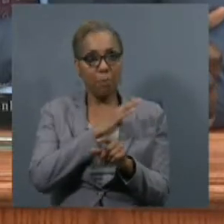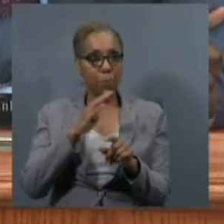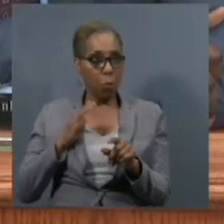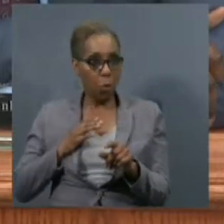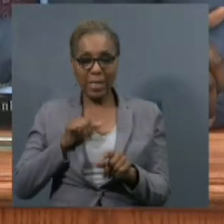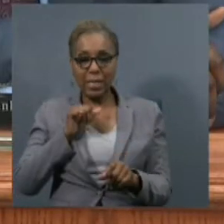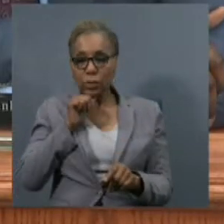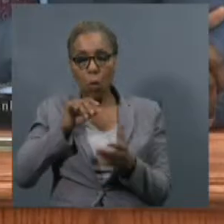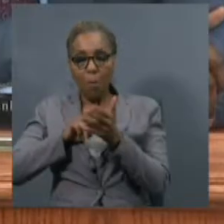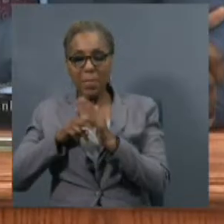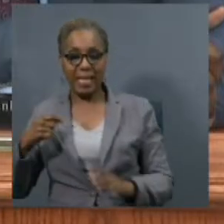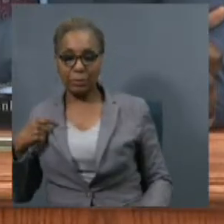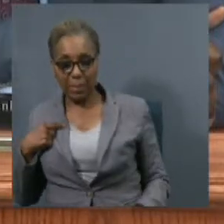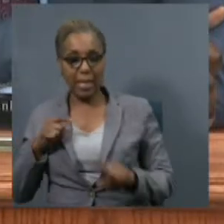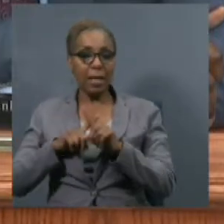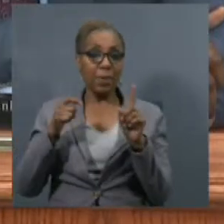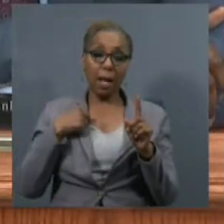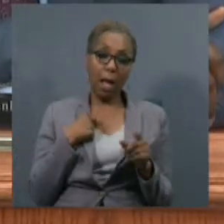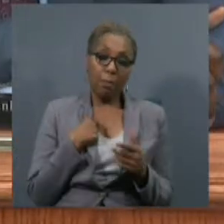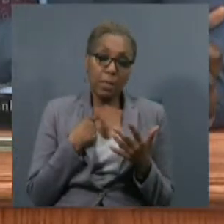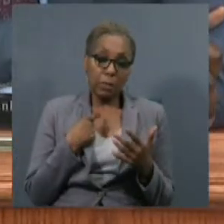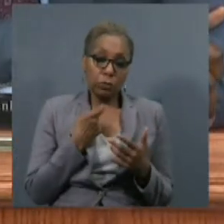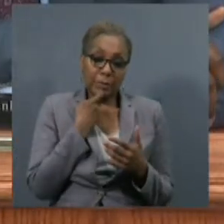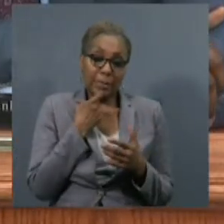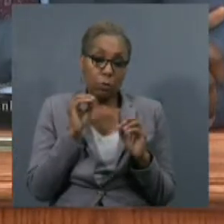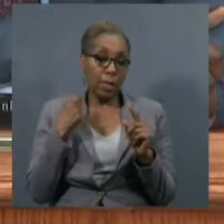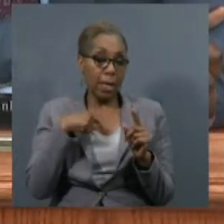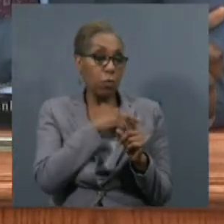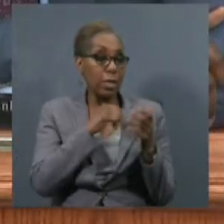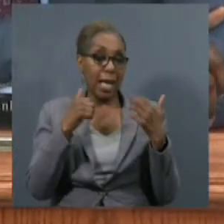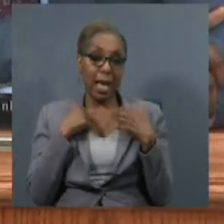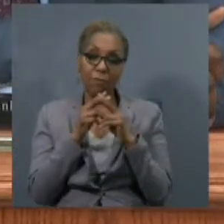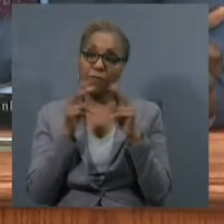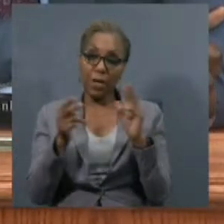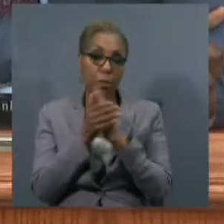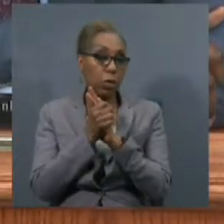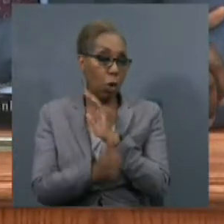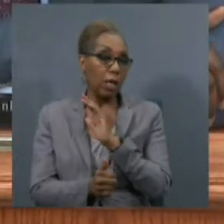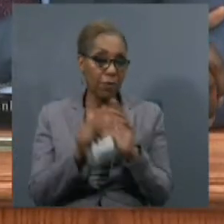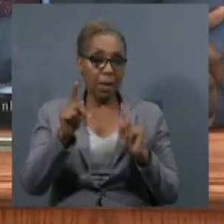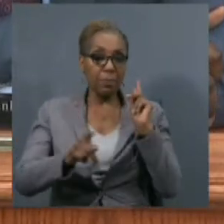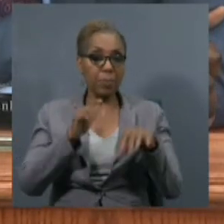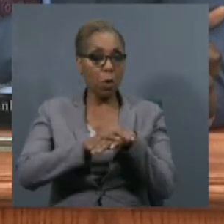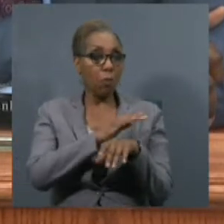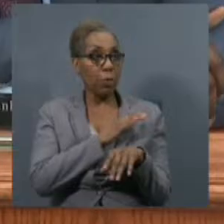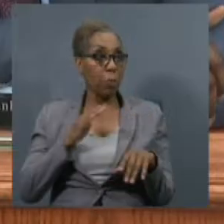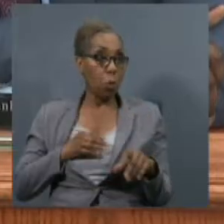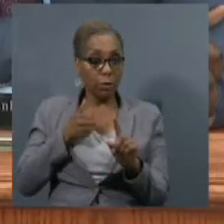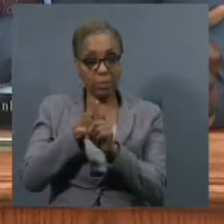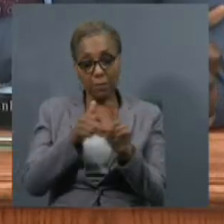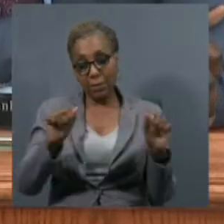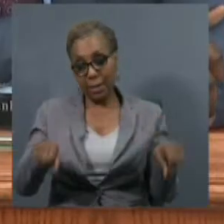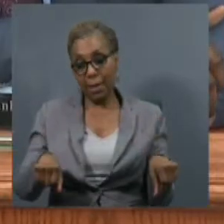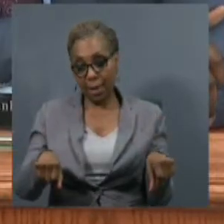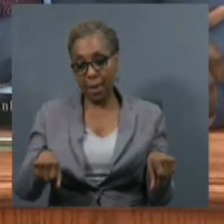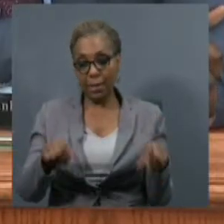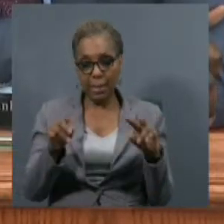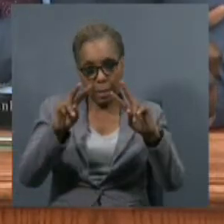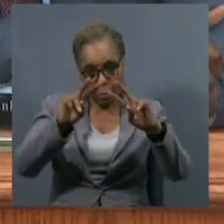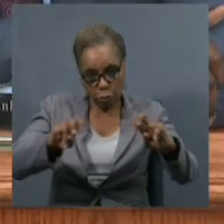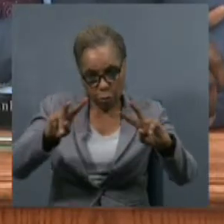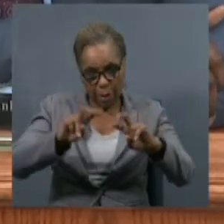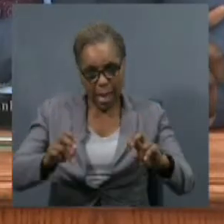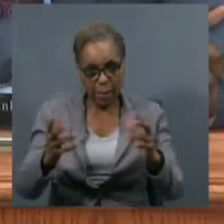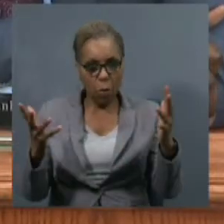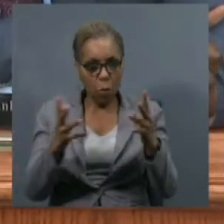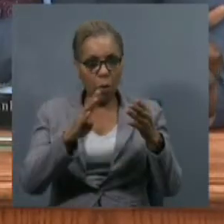it's me. I'm just saying that we have some very qualified people on the board that can look at